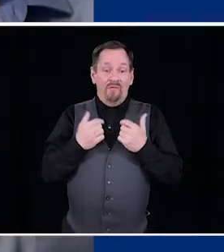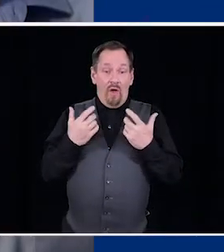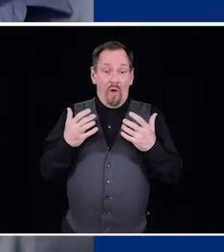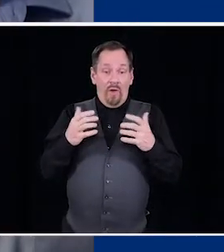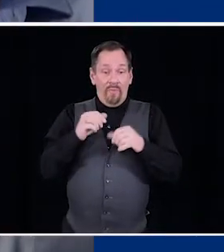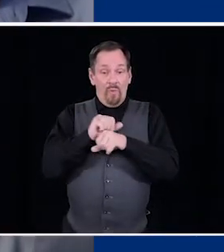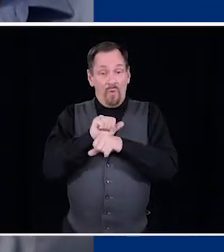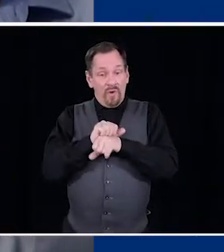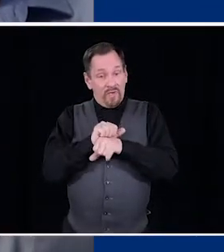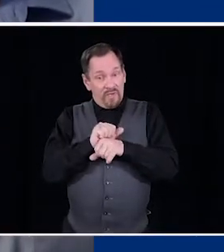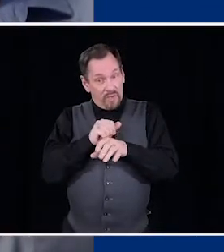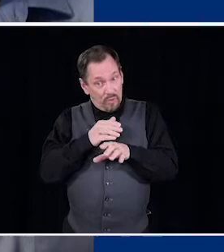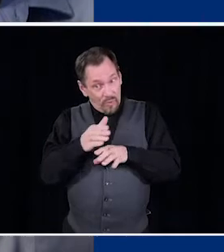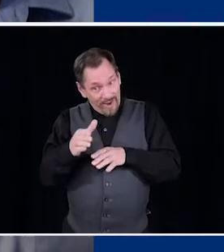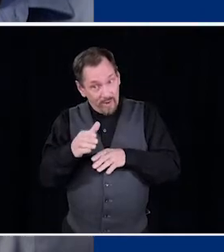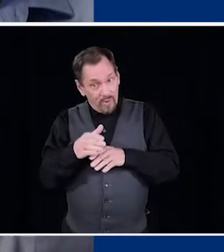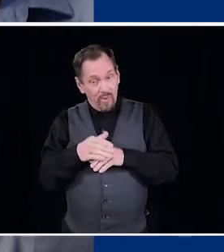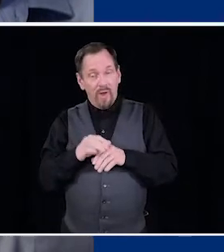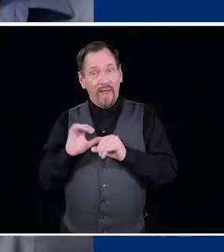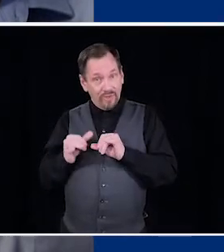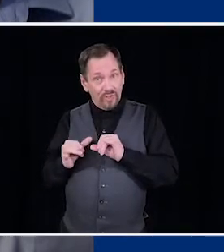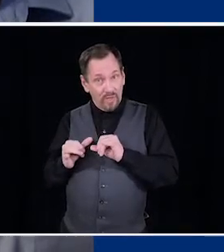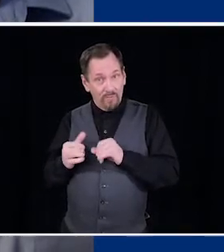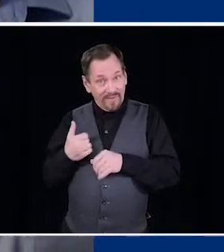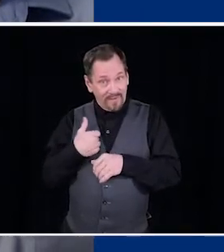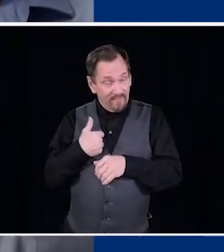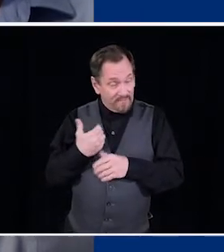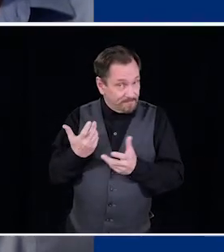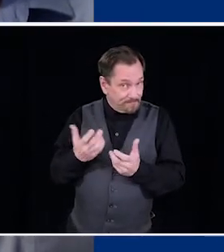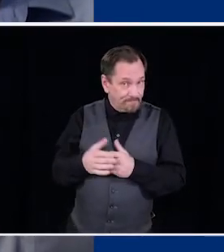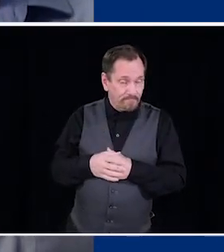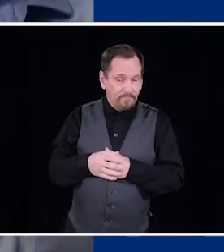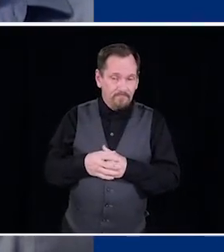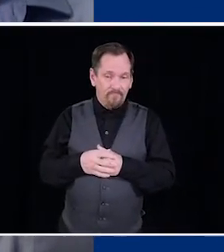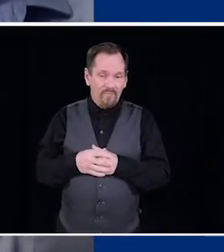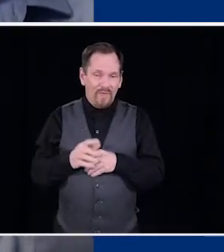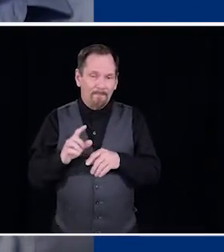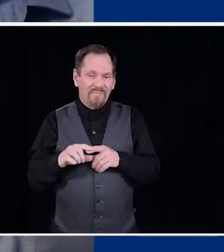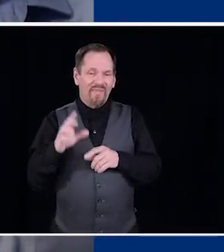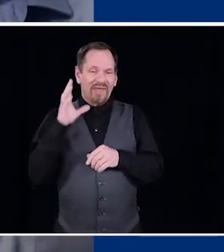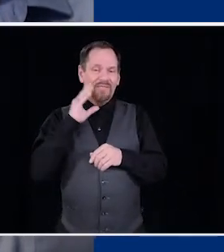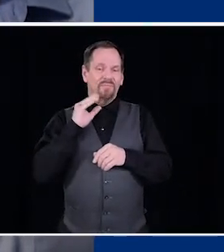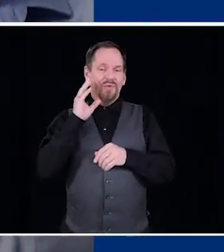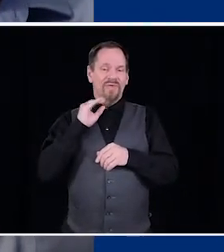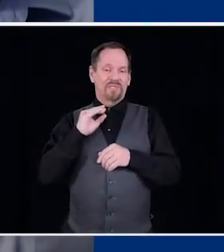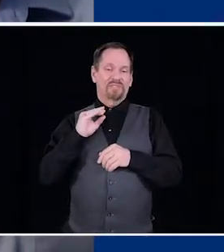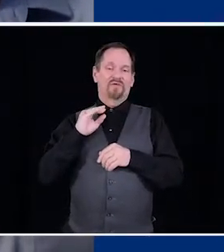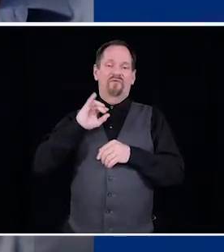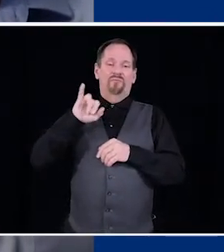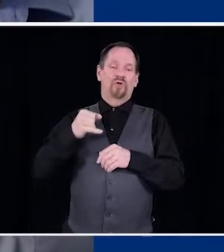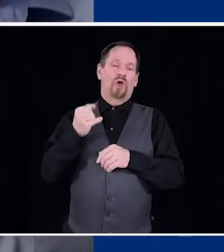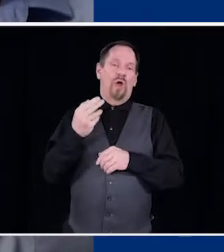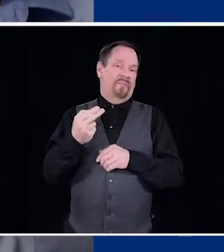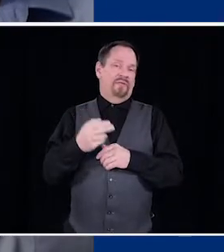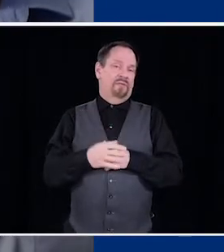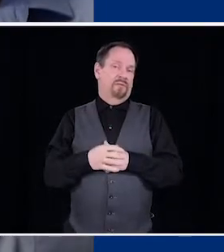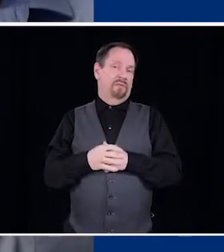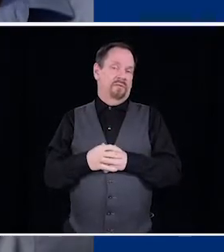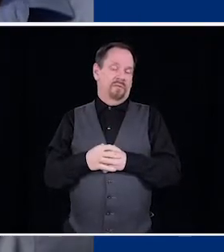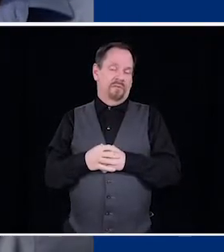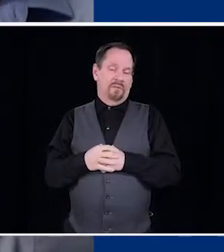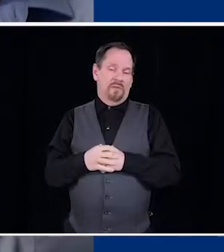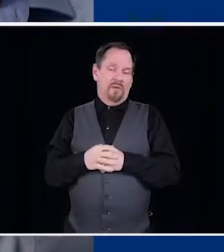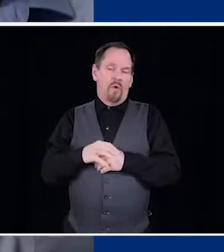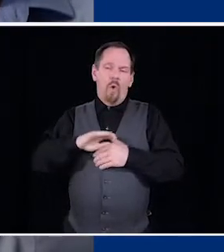Now, I've already been working in the career of being an engineer, but the experience I've received from